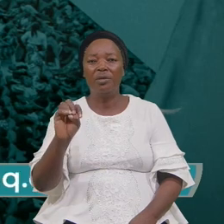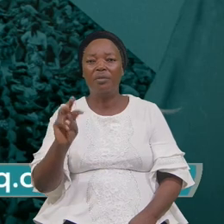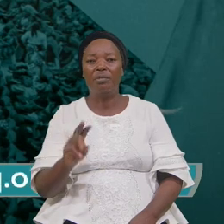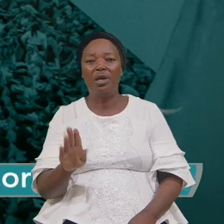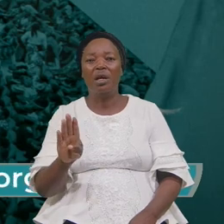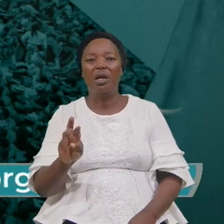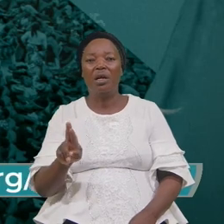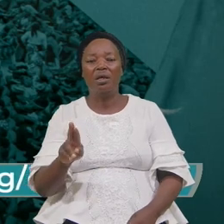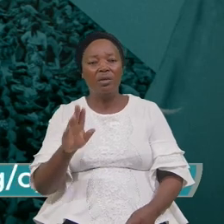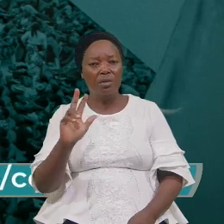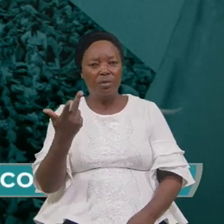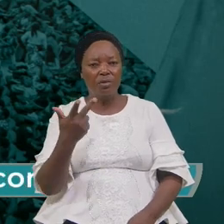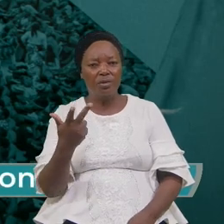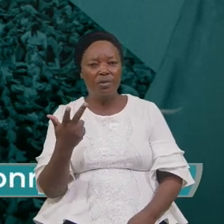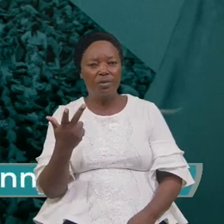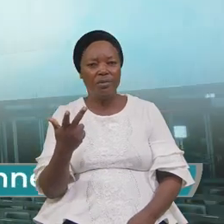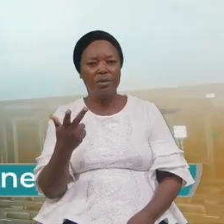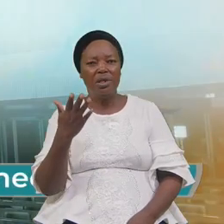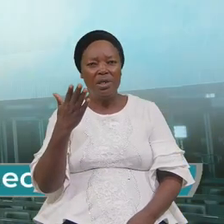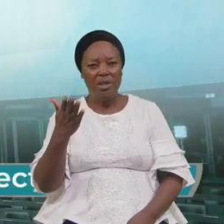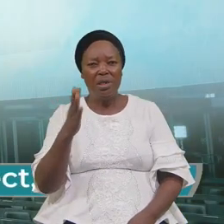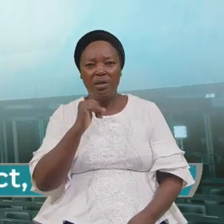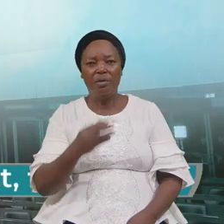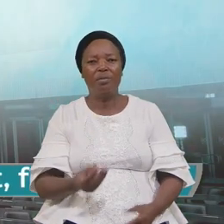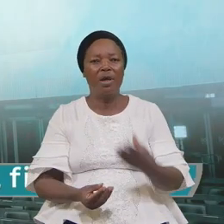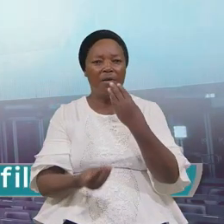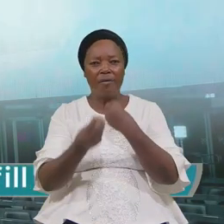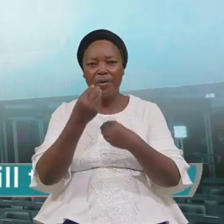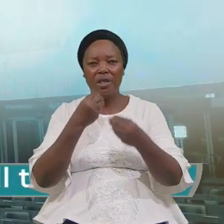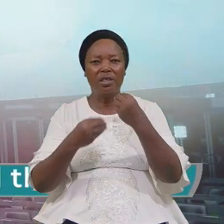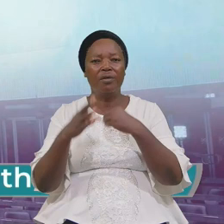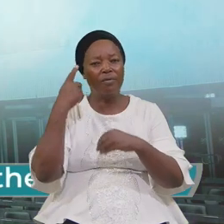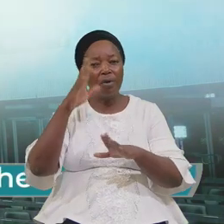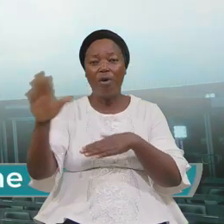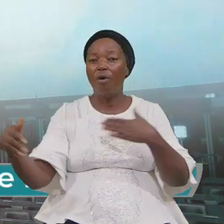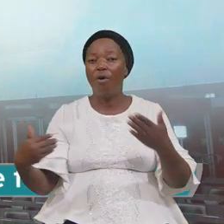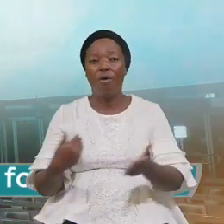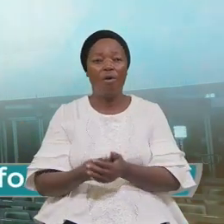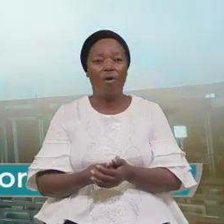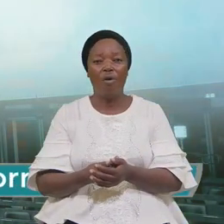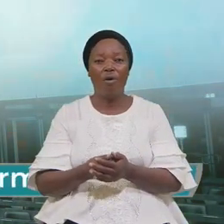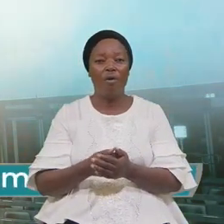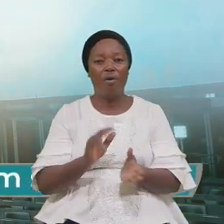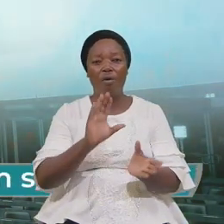September 3, there'll be banquet for all the converts, those